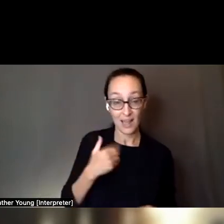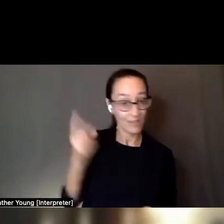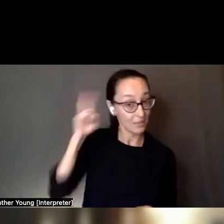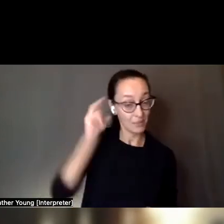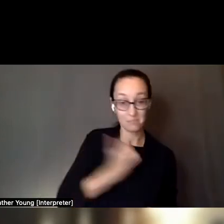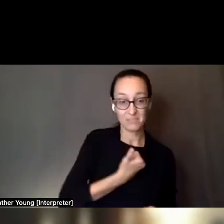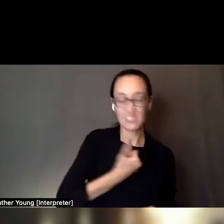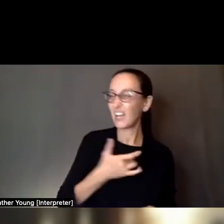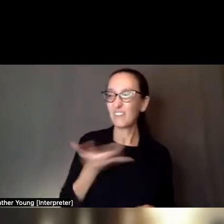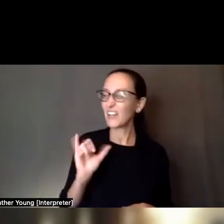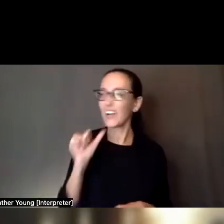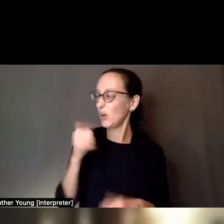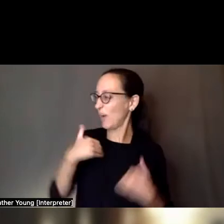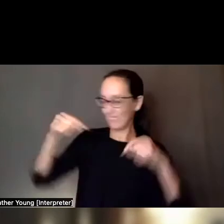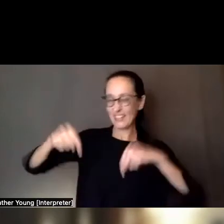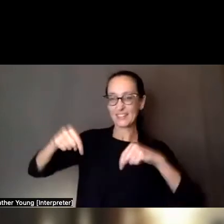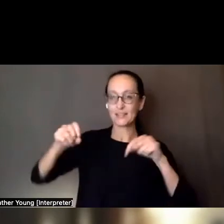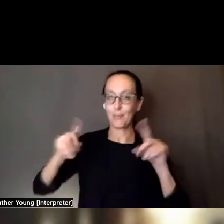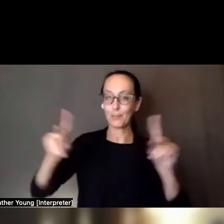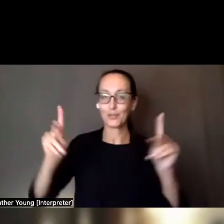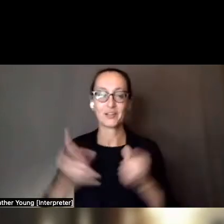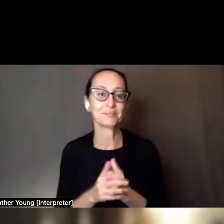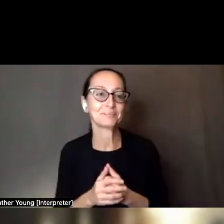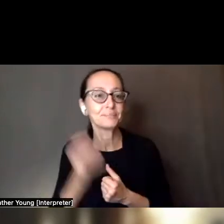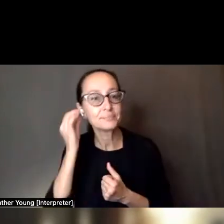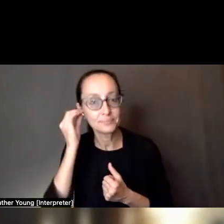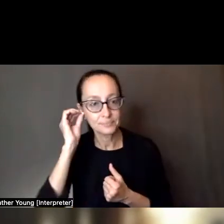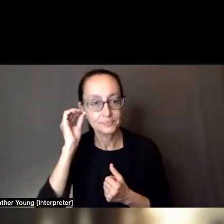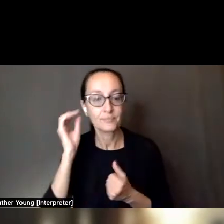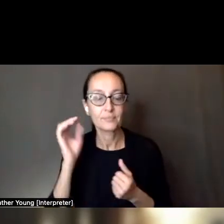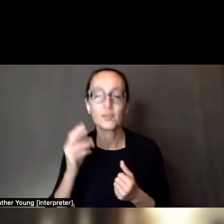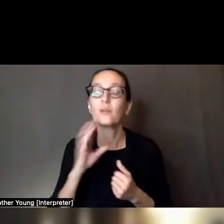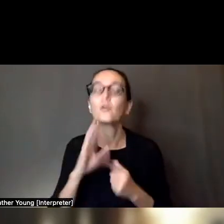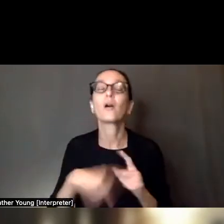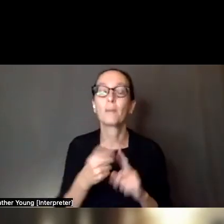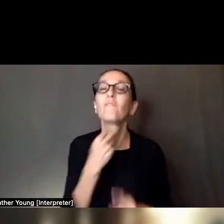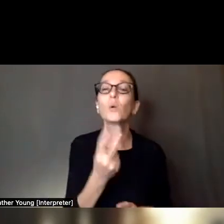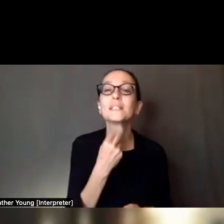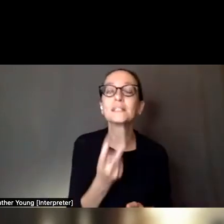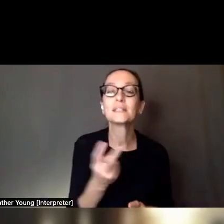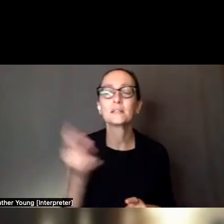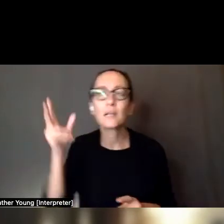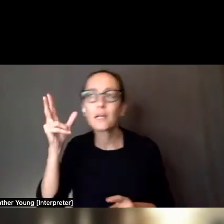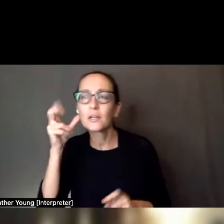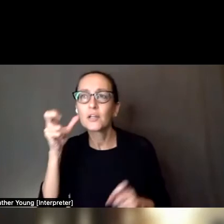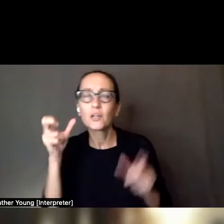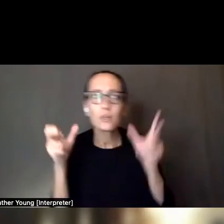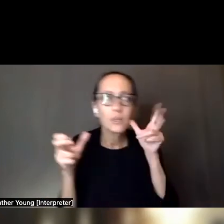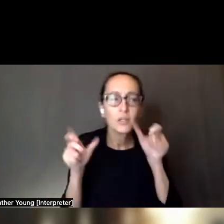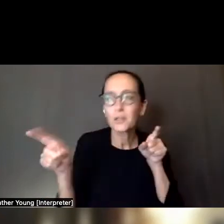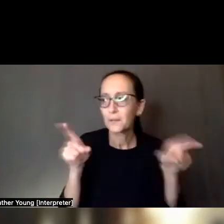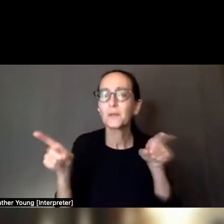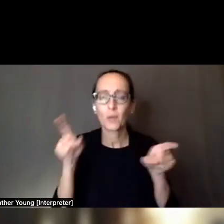implant. Voices do belong to specific people. I can distinguish speakers around a